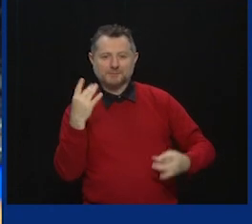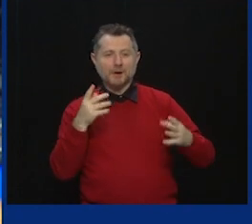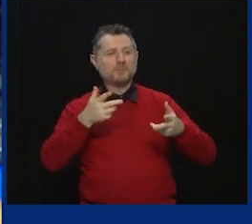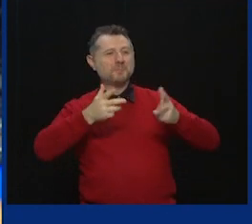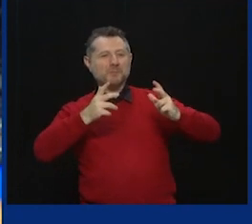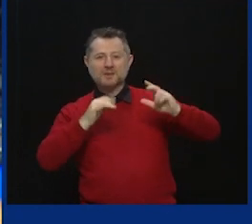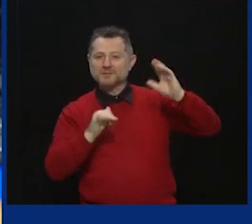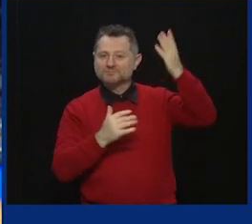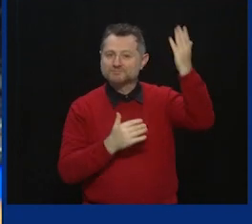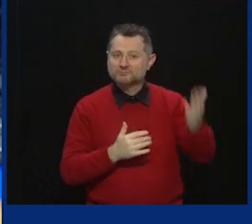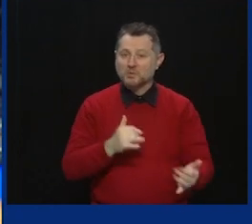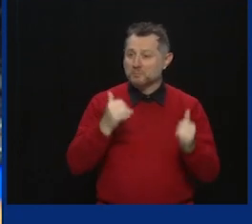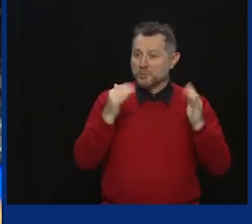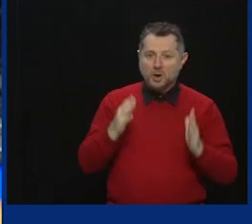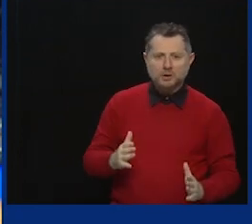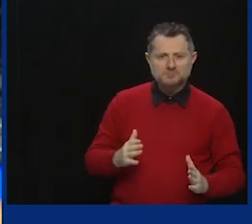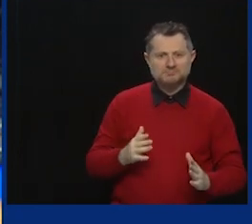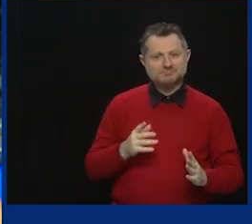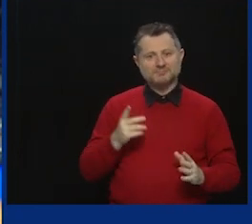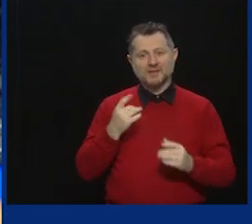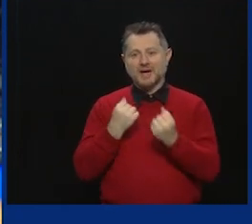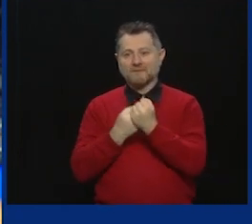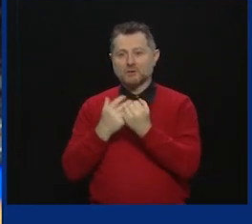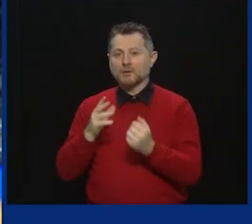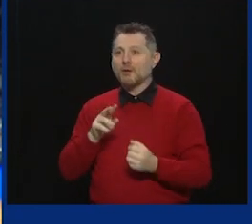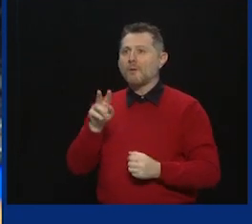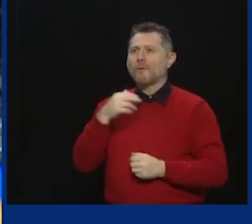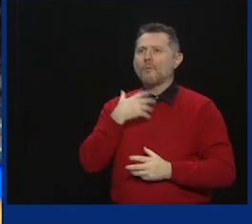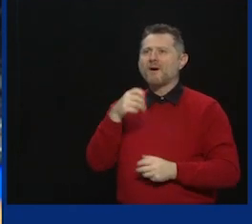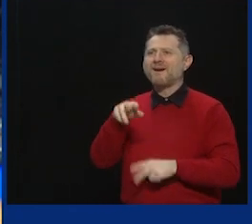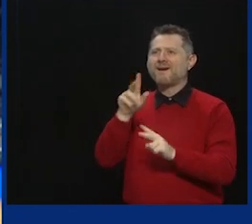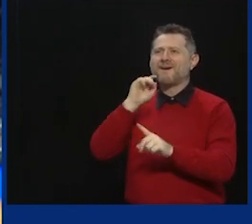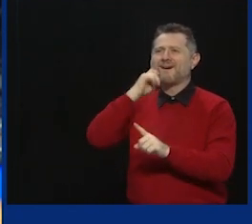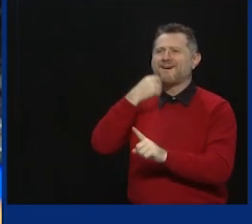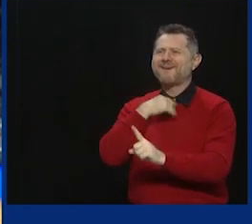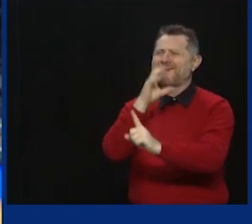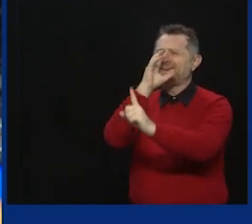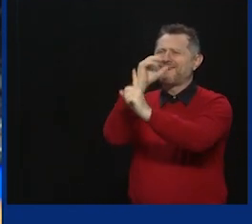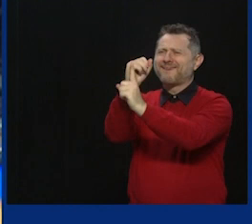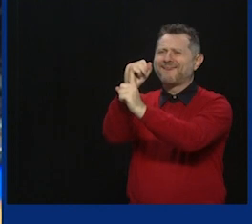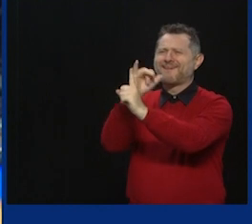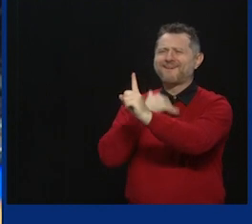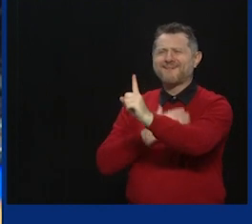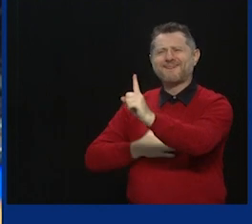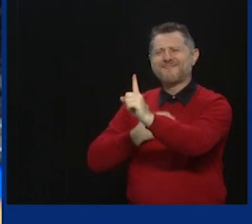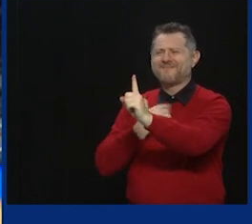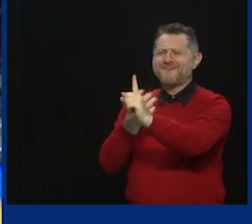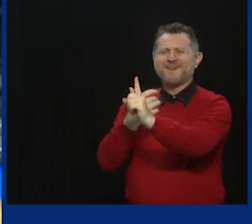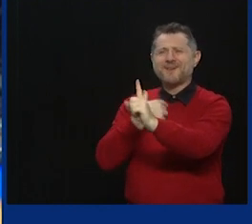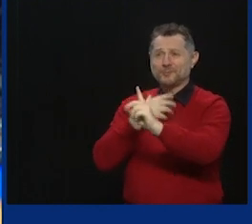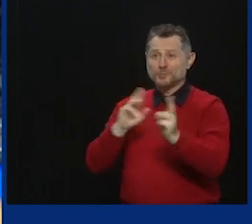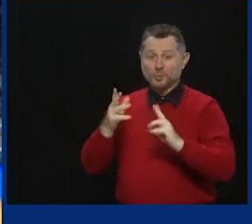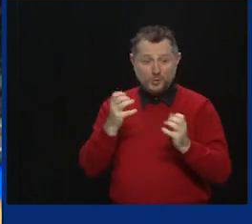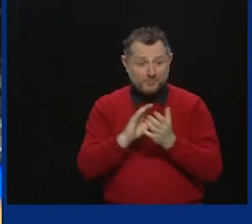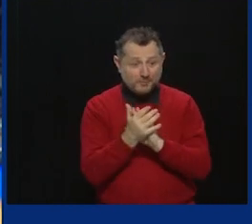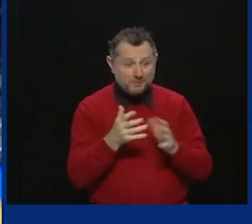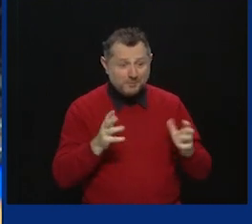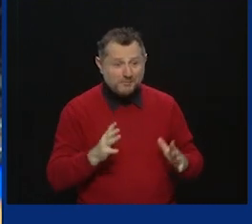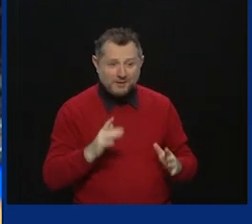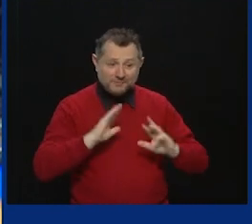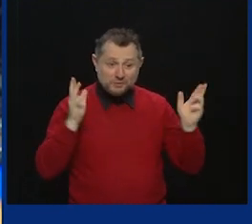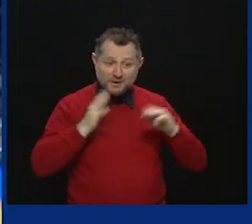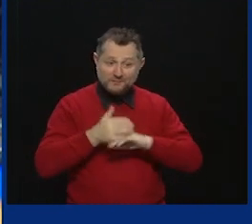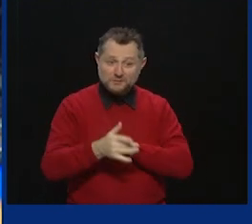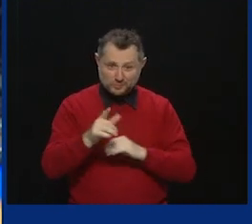way that just excites our fans. They're the ones that I'm trusting with this. Yeah, you're ready to play basketball, aren't you? We're going to shoot some hoops afterward. So